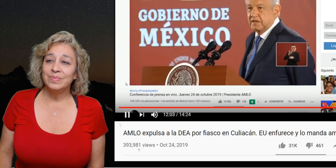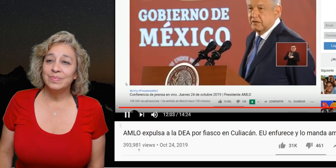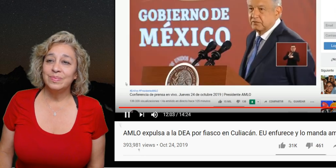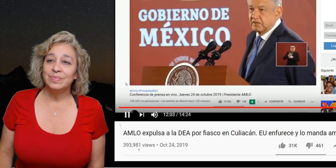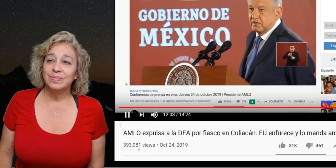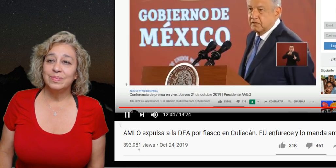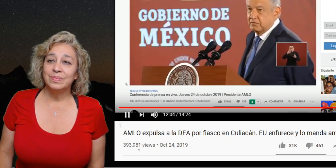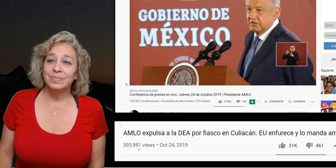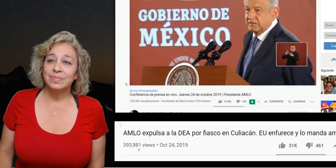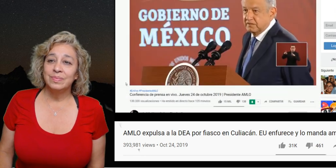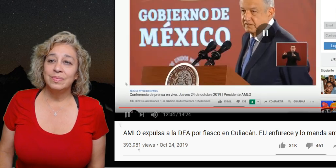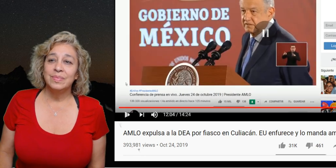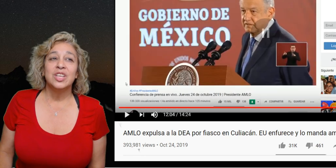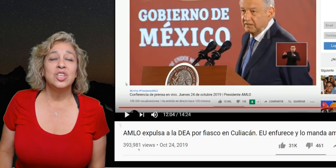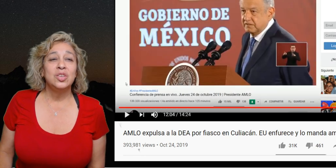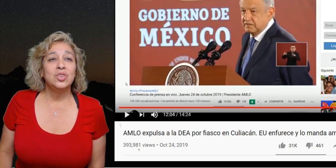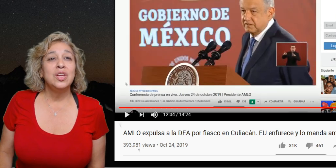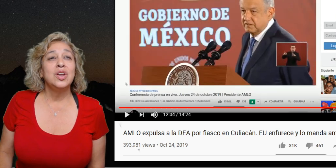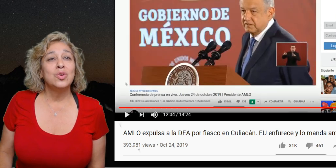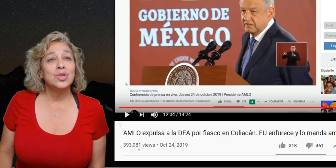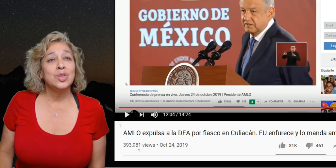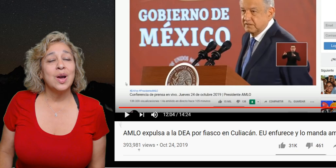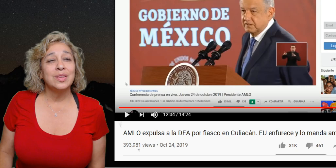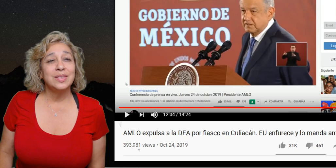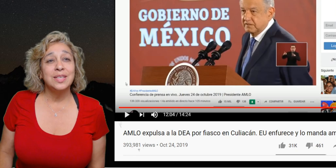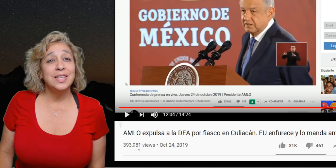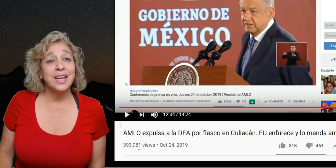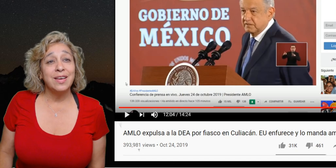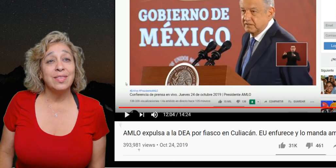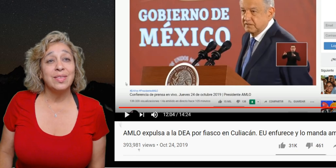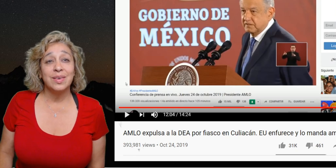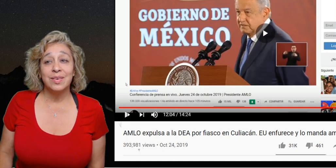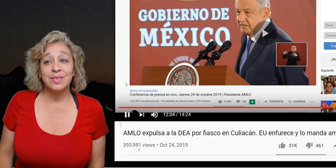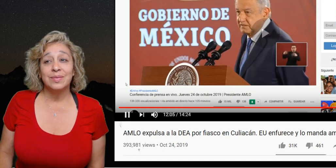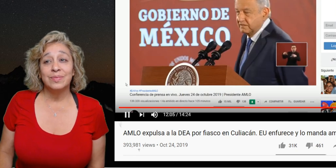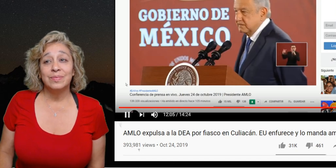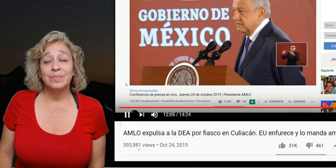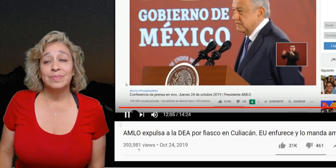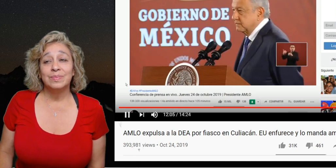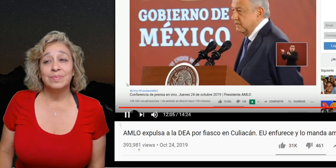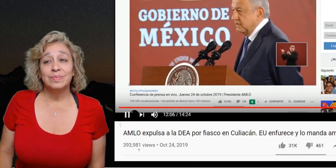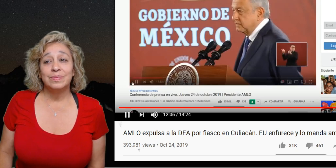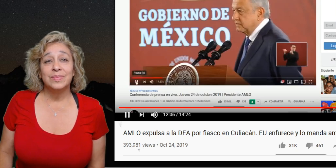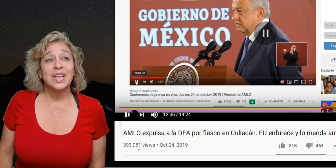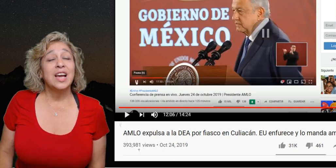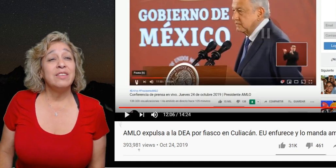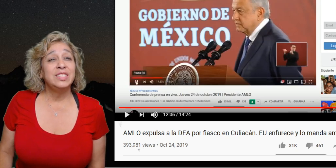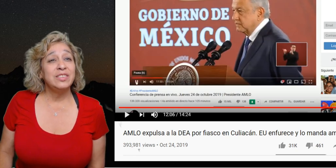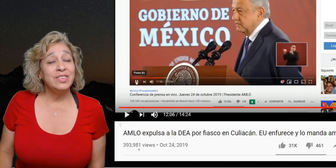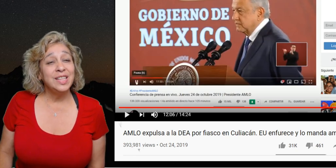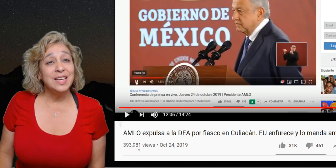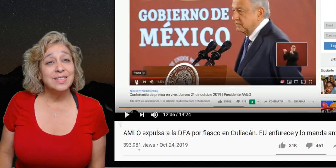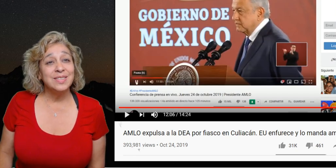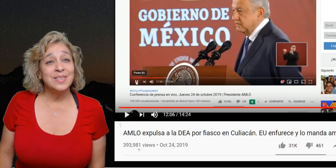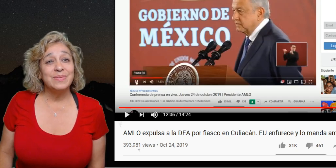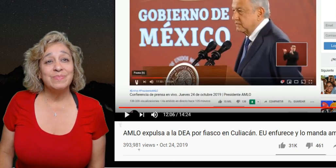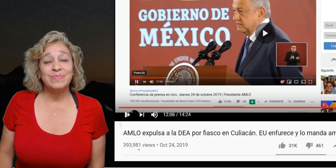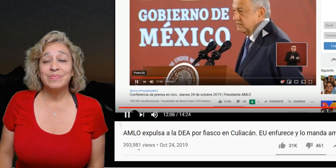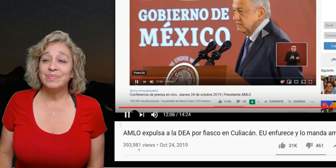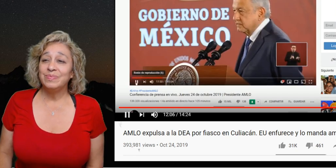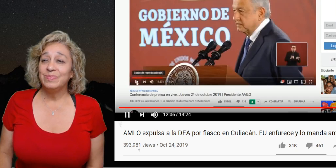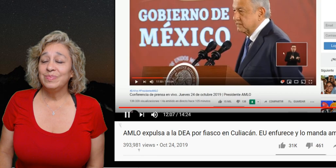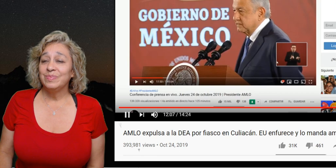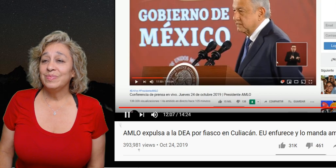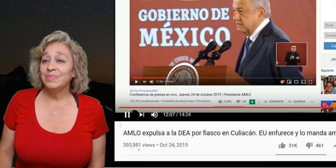para causar la muerte, in order to cause the death de civiles, of civilians.